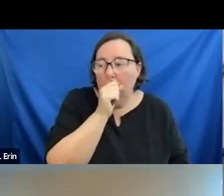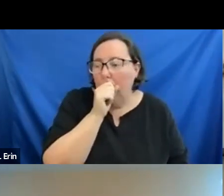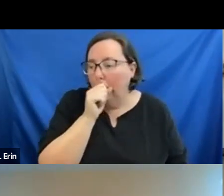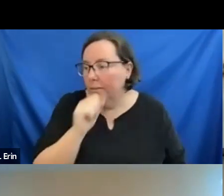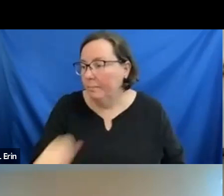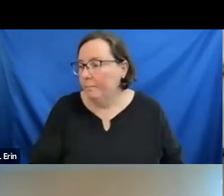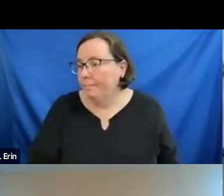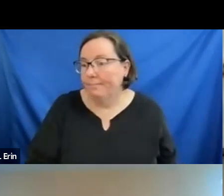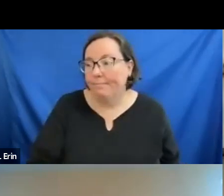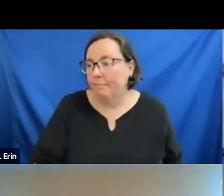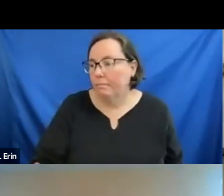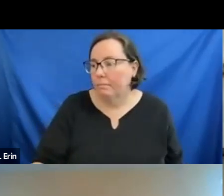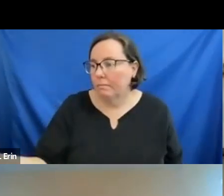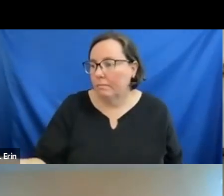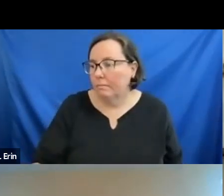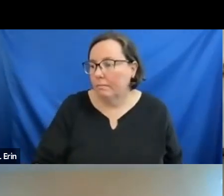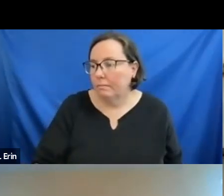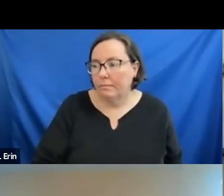I'm late. Thank you. Thank you.